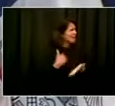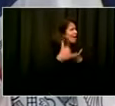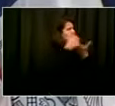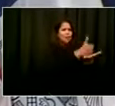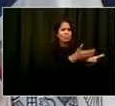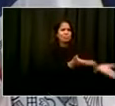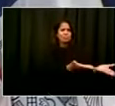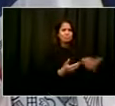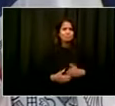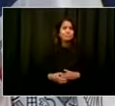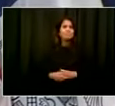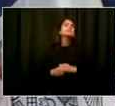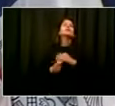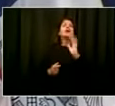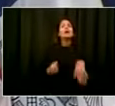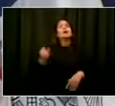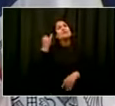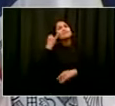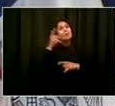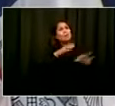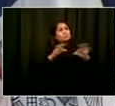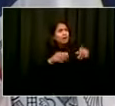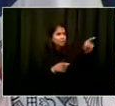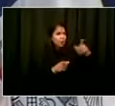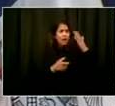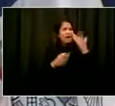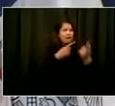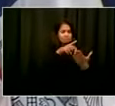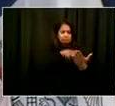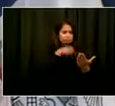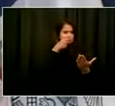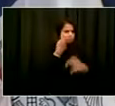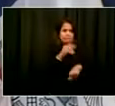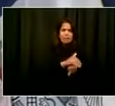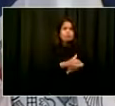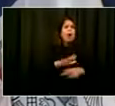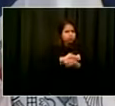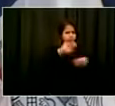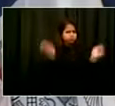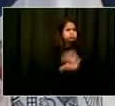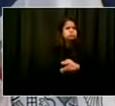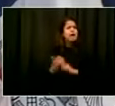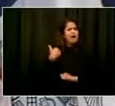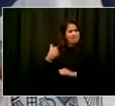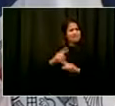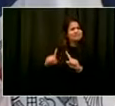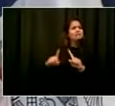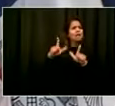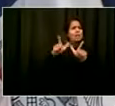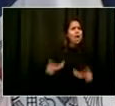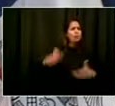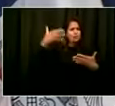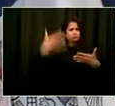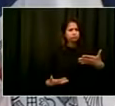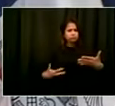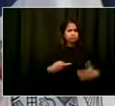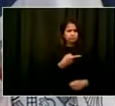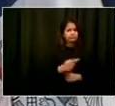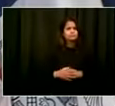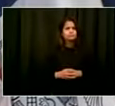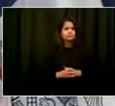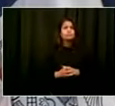to do. And if some choose not to, that's their right. But I think the results right now are really speaking for themselves.